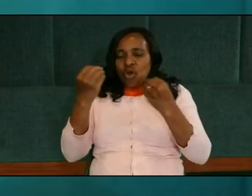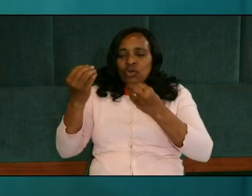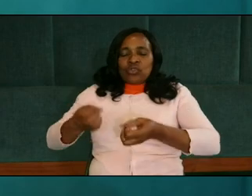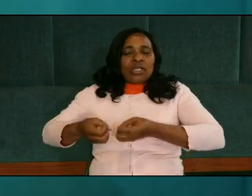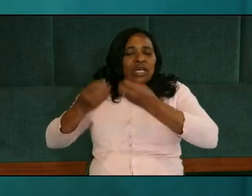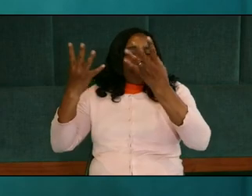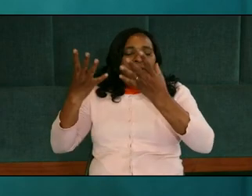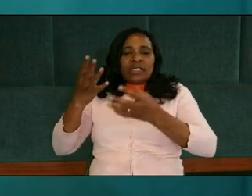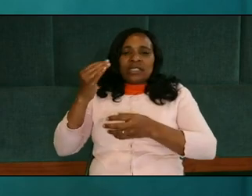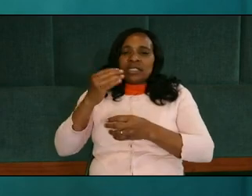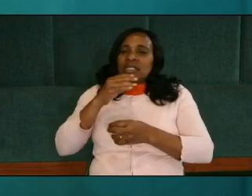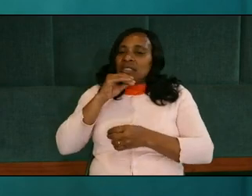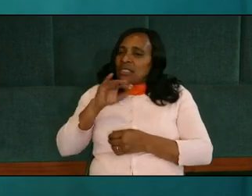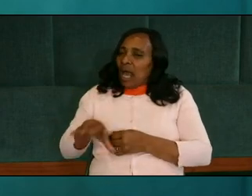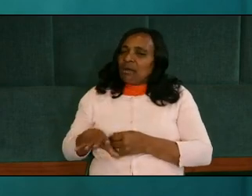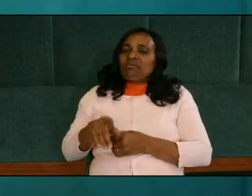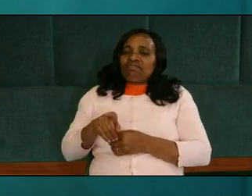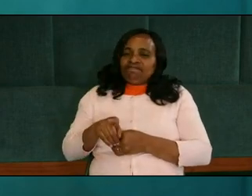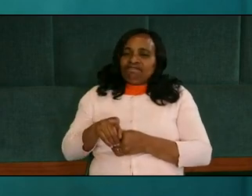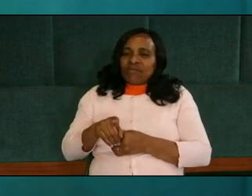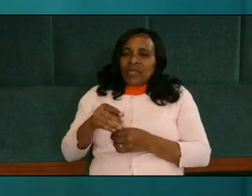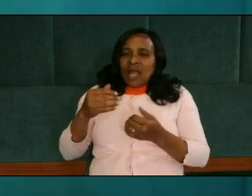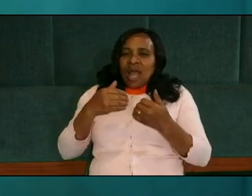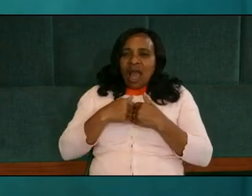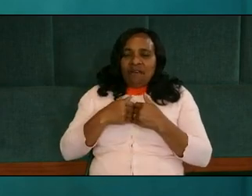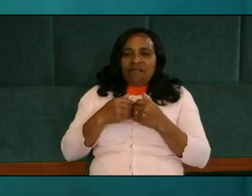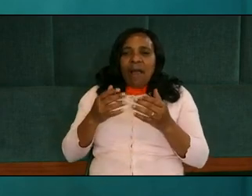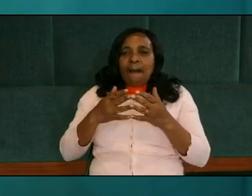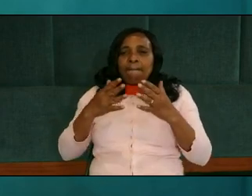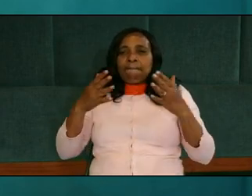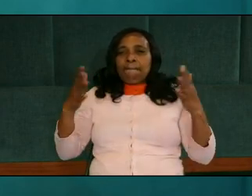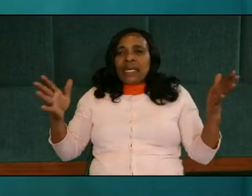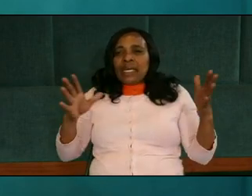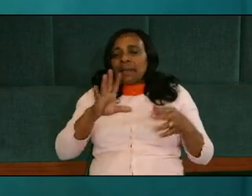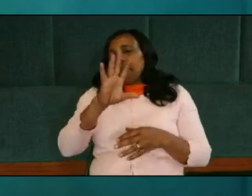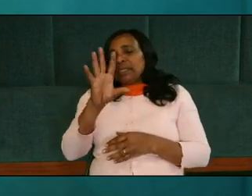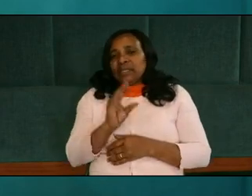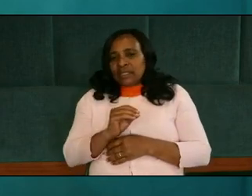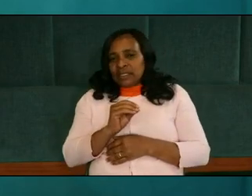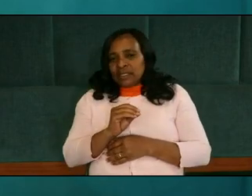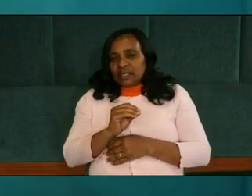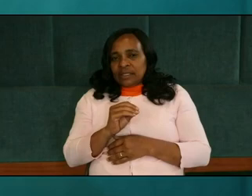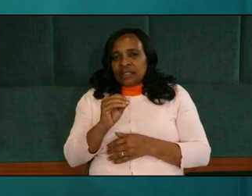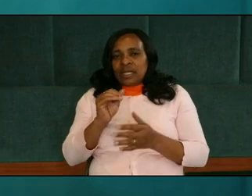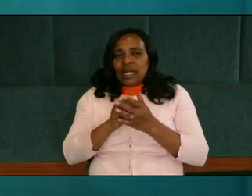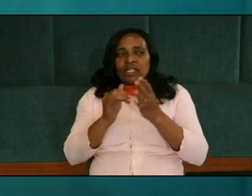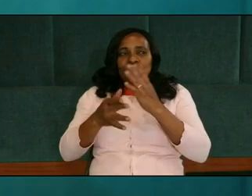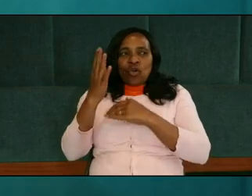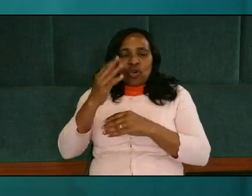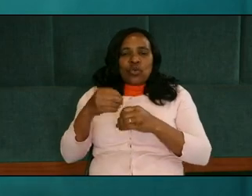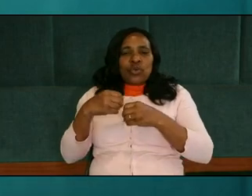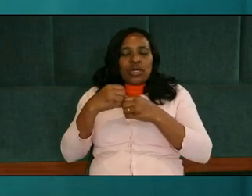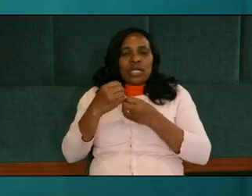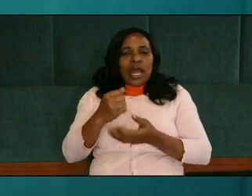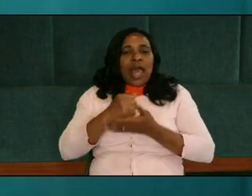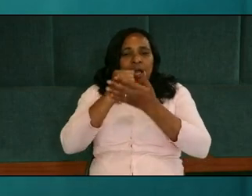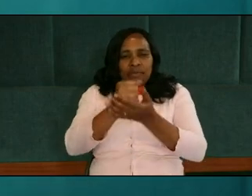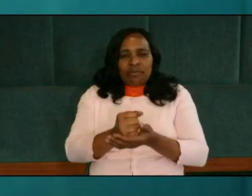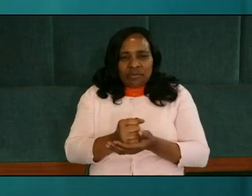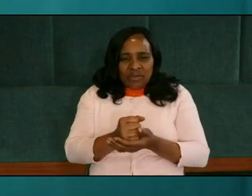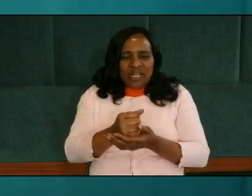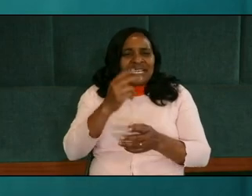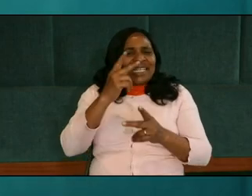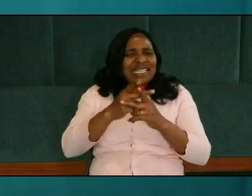sacrifice Isaac, he had a huge percentage that God will come through. If he was able to keep